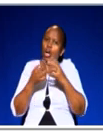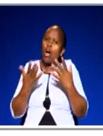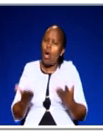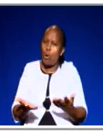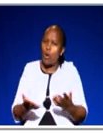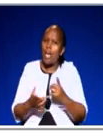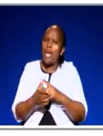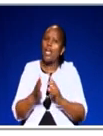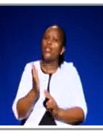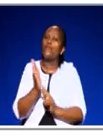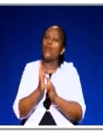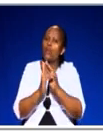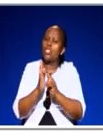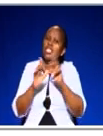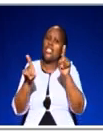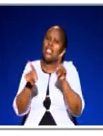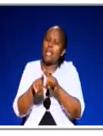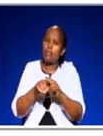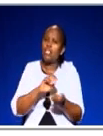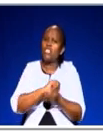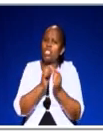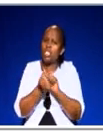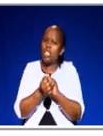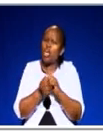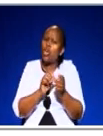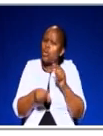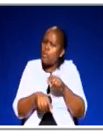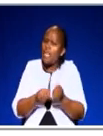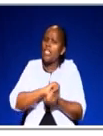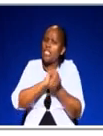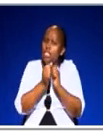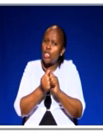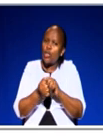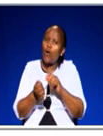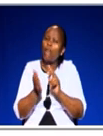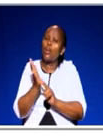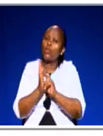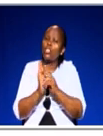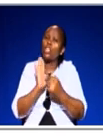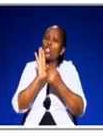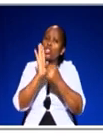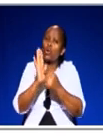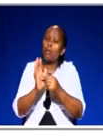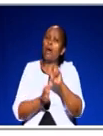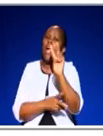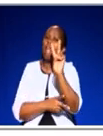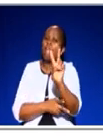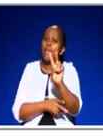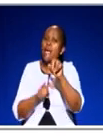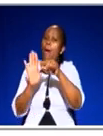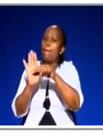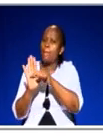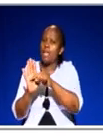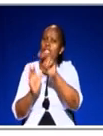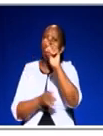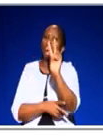and velocity is also changing. So change in velocity there is represented by v minus